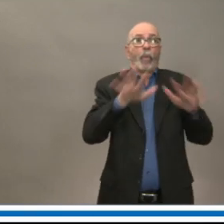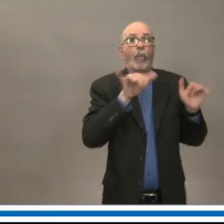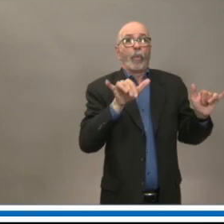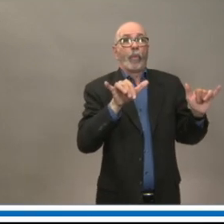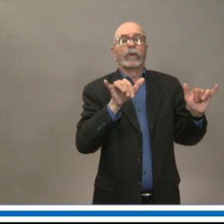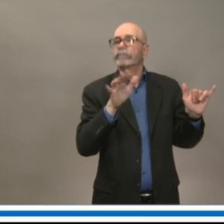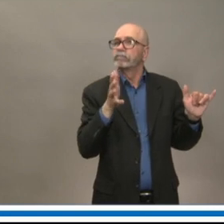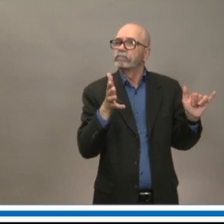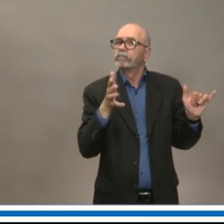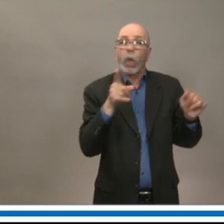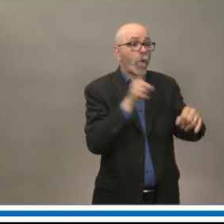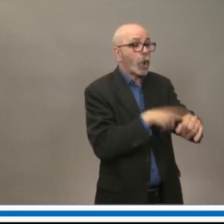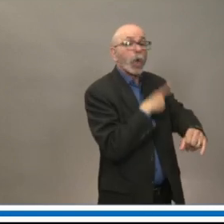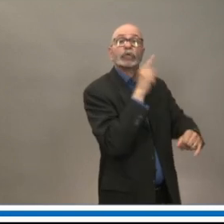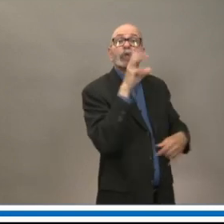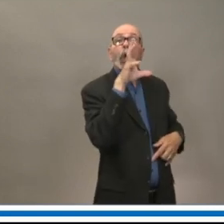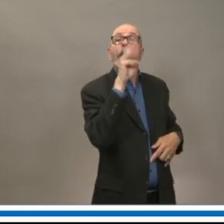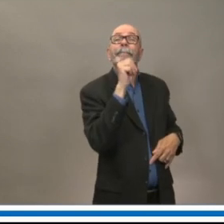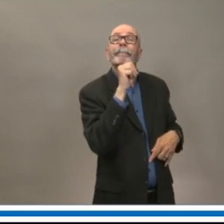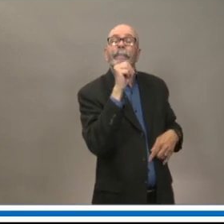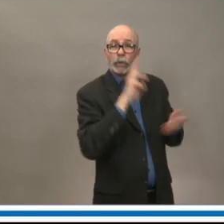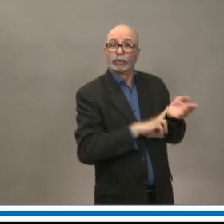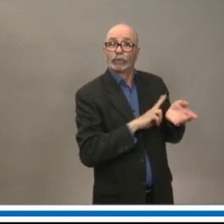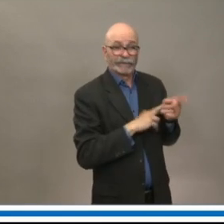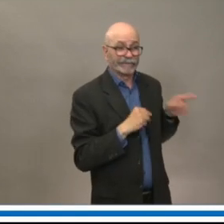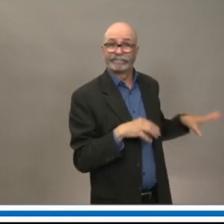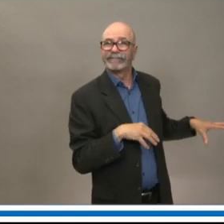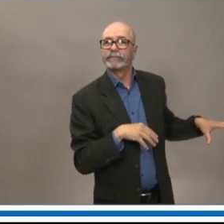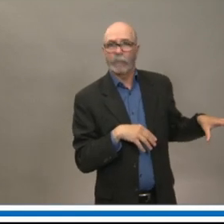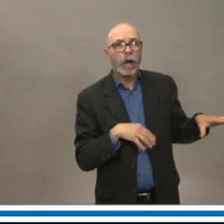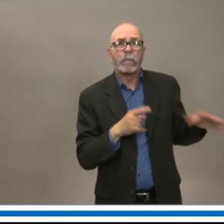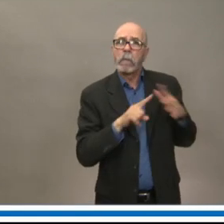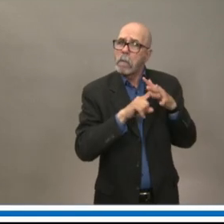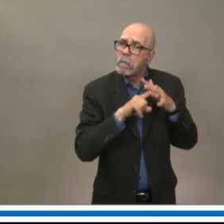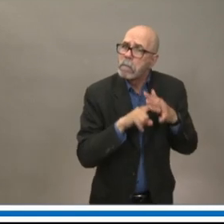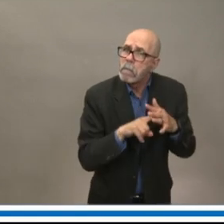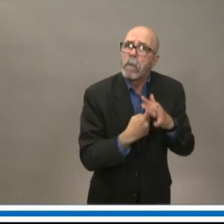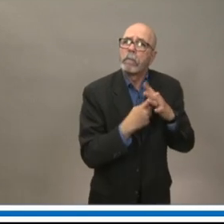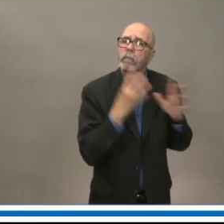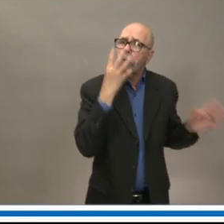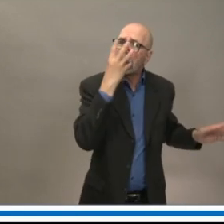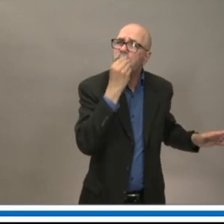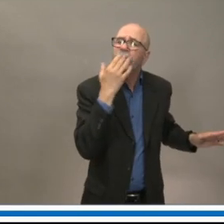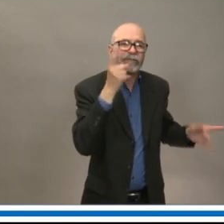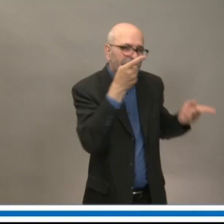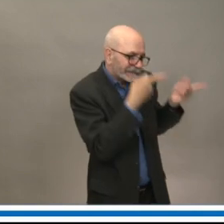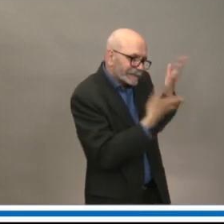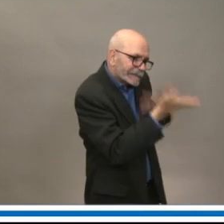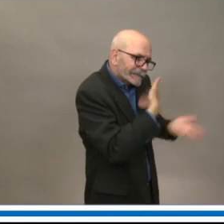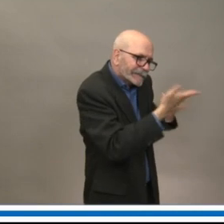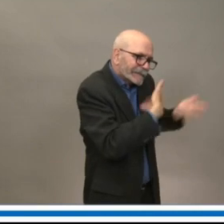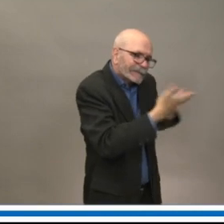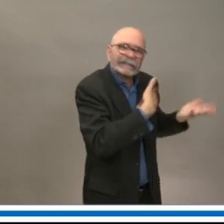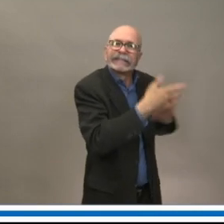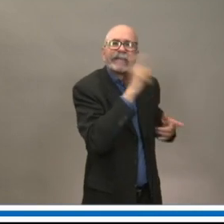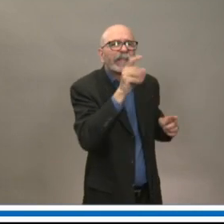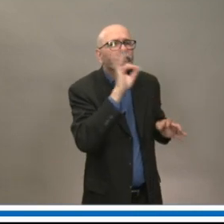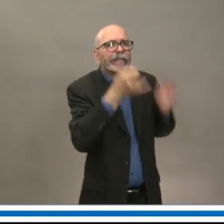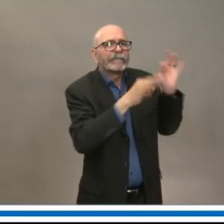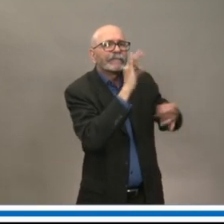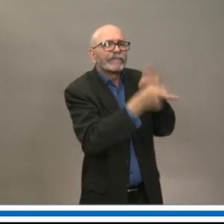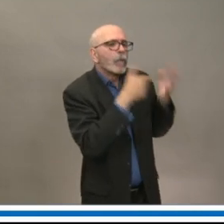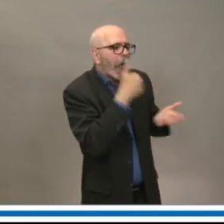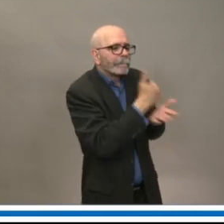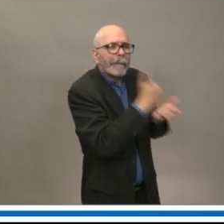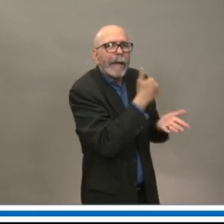one or worrisome one right now is Northwood, but we're working closely to support that community as well.